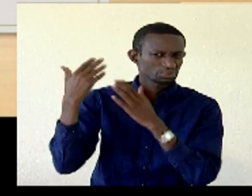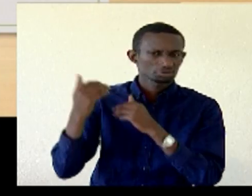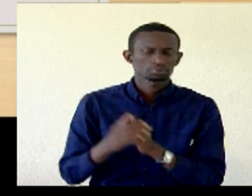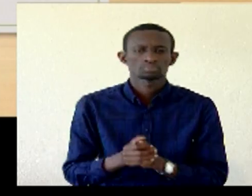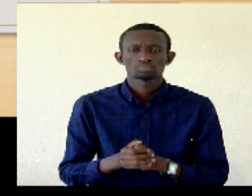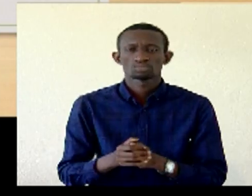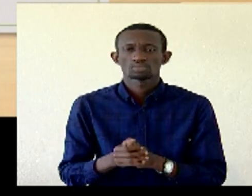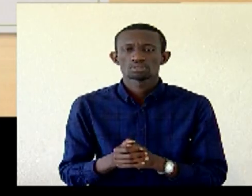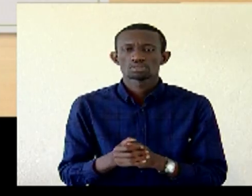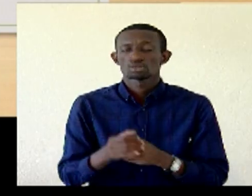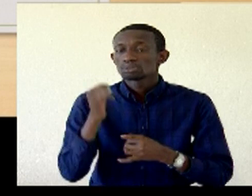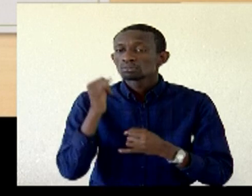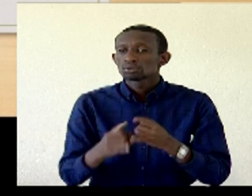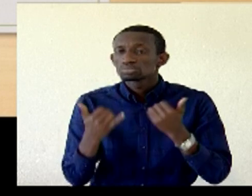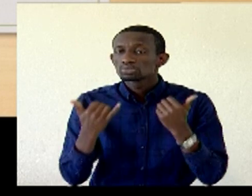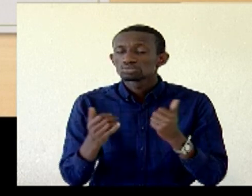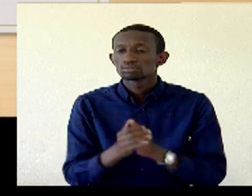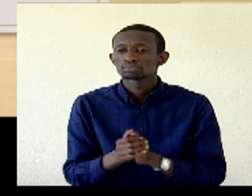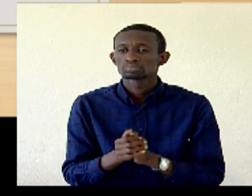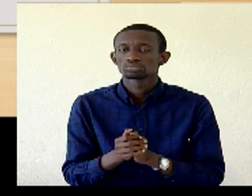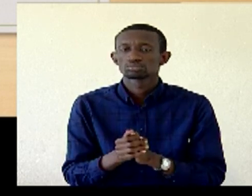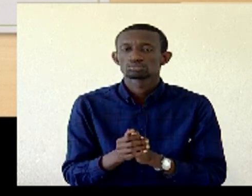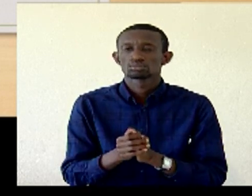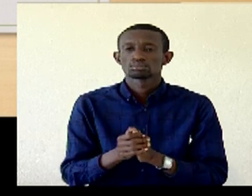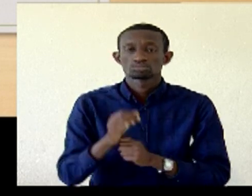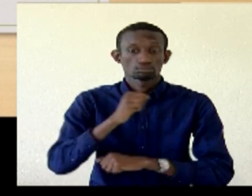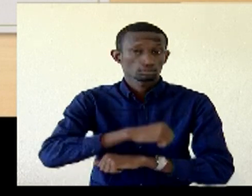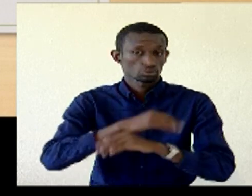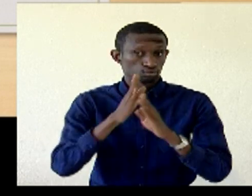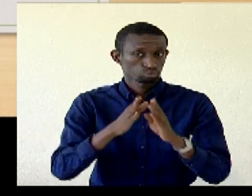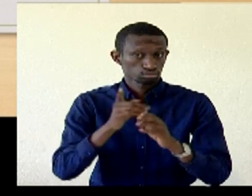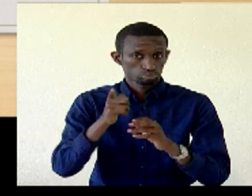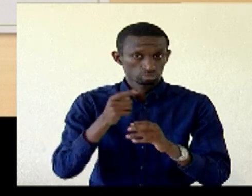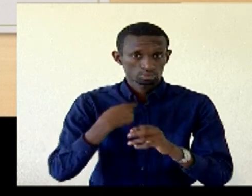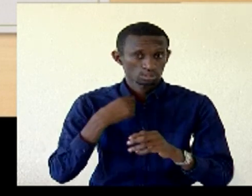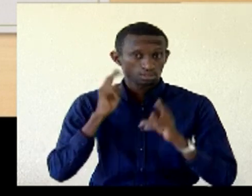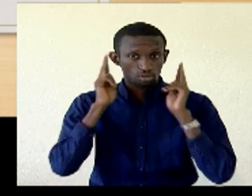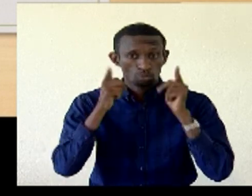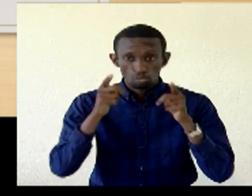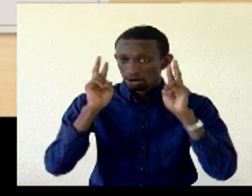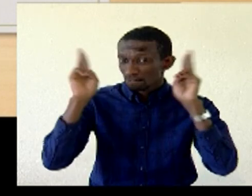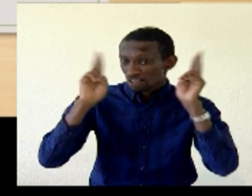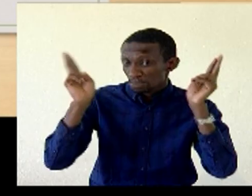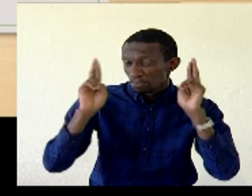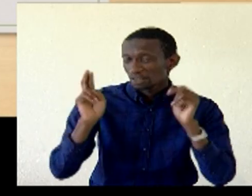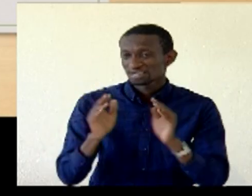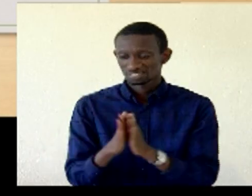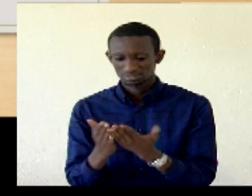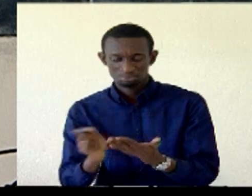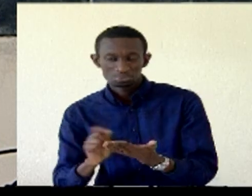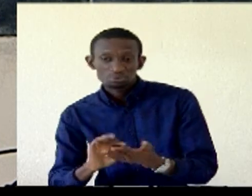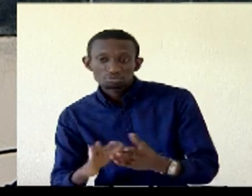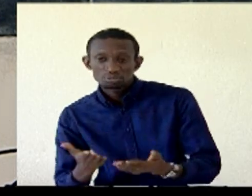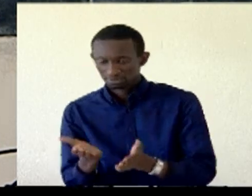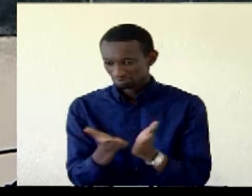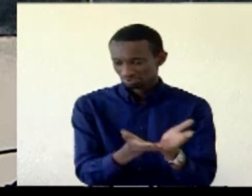By the end of this lesson, dear students, I hope you are ready with your notebooks and some pens